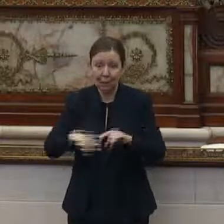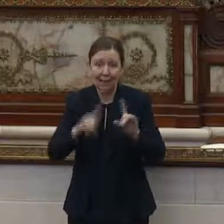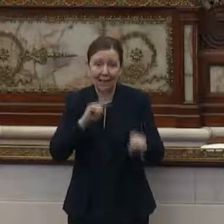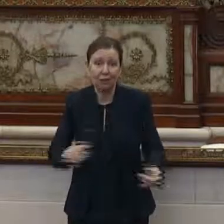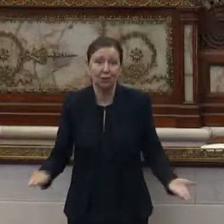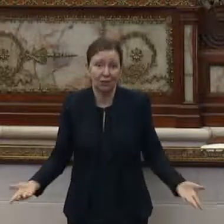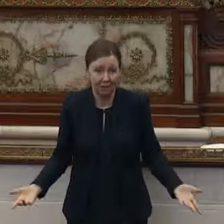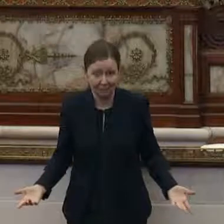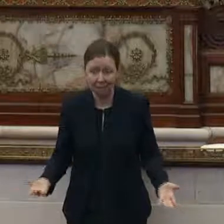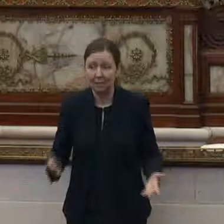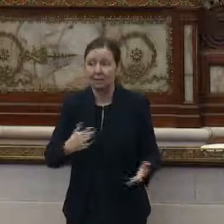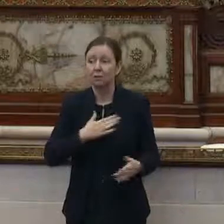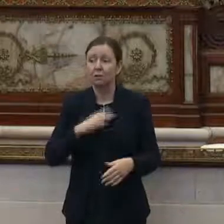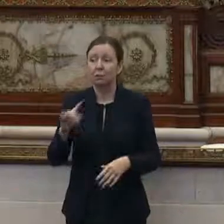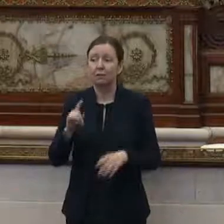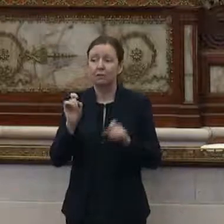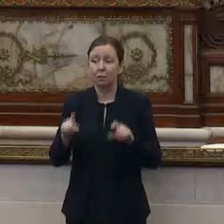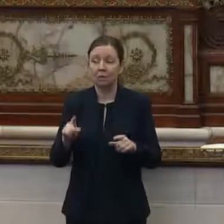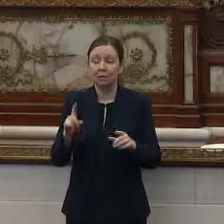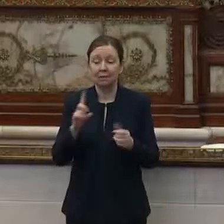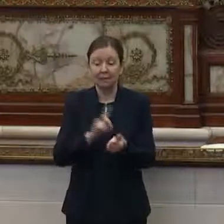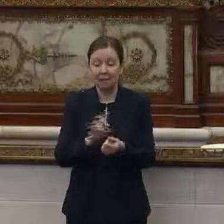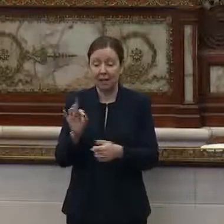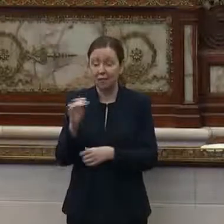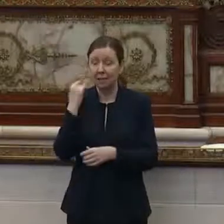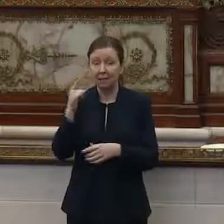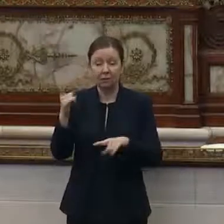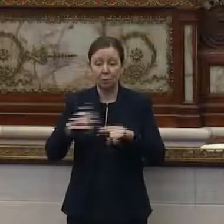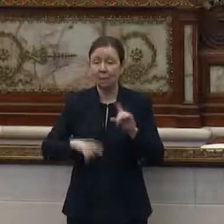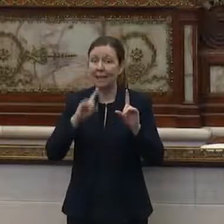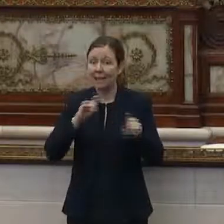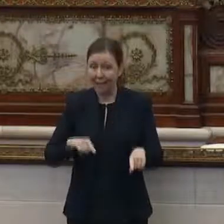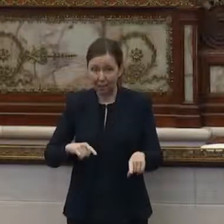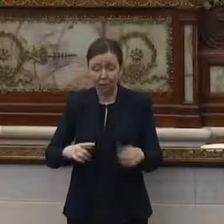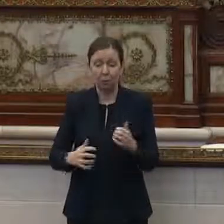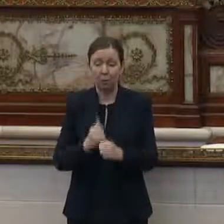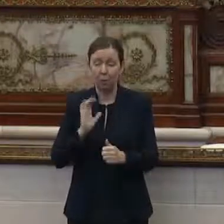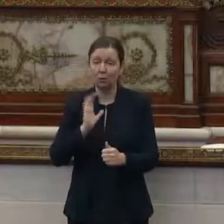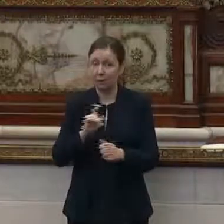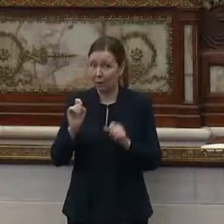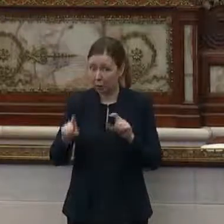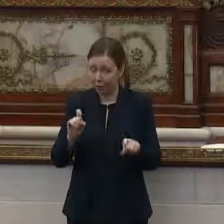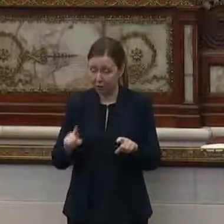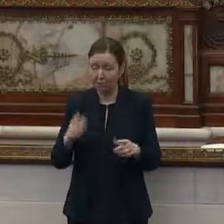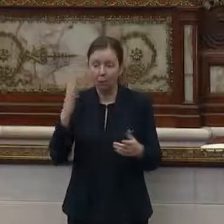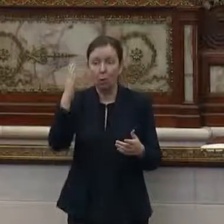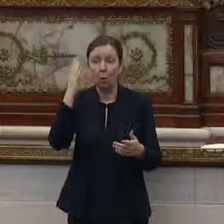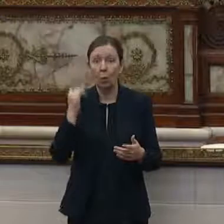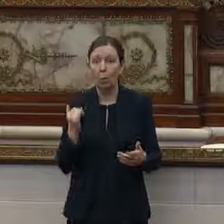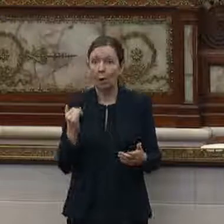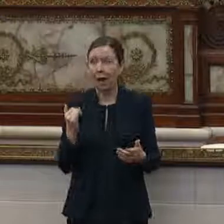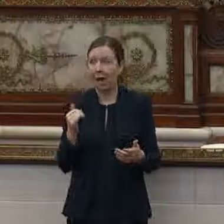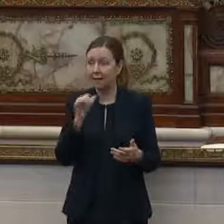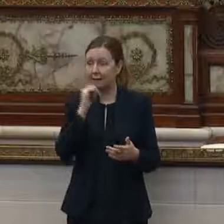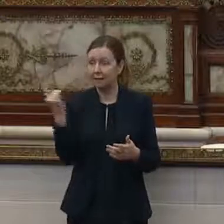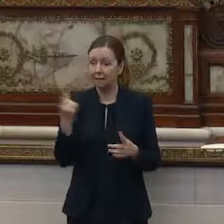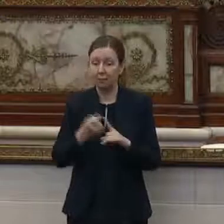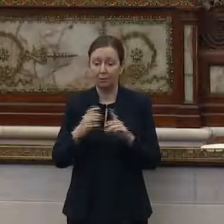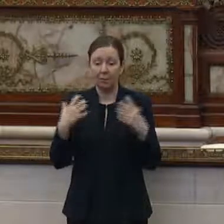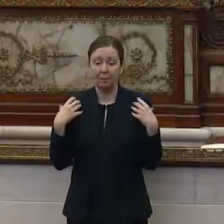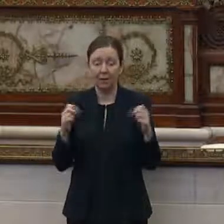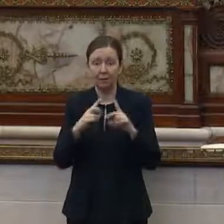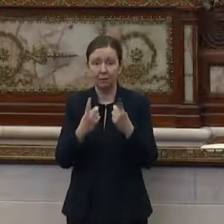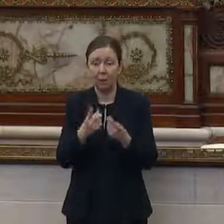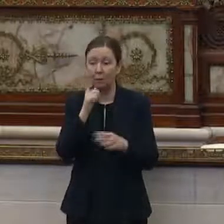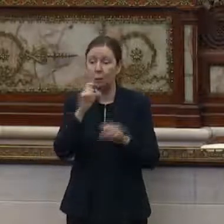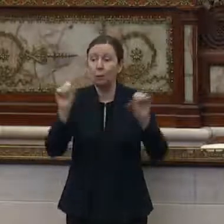my first question is, if Dr. Farley doesn't have the ability to answer the majority of our questions, why isn't somebody from the health department here who